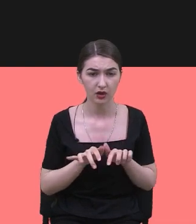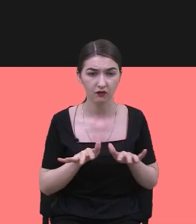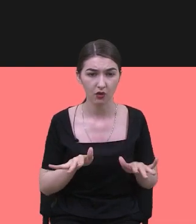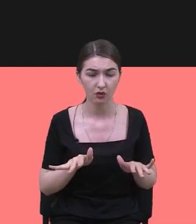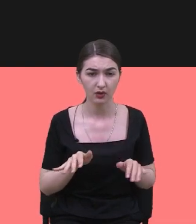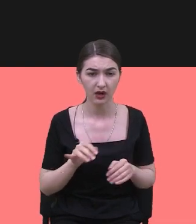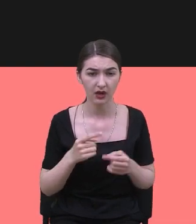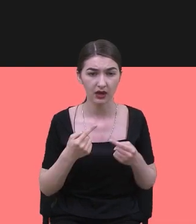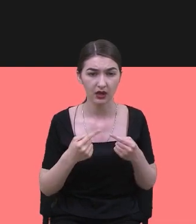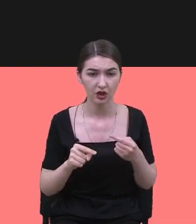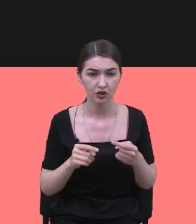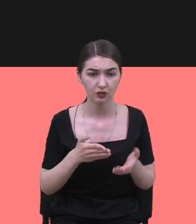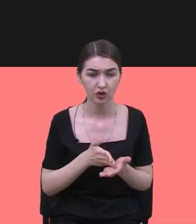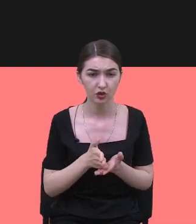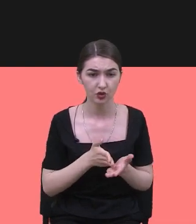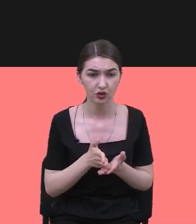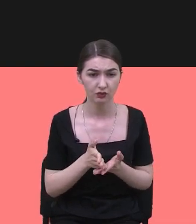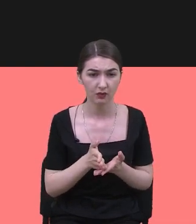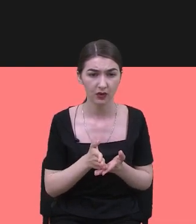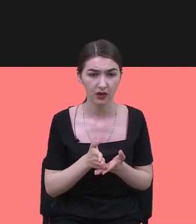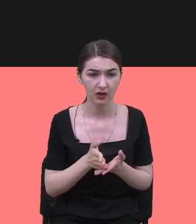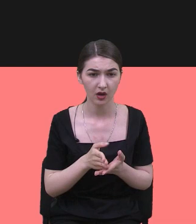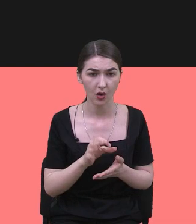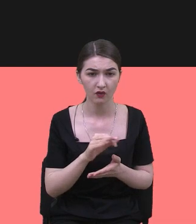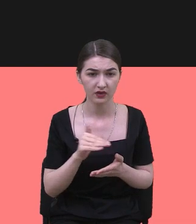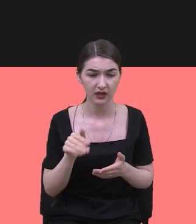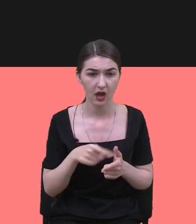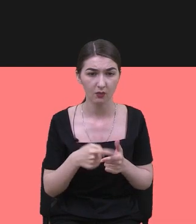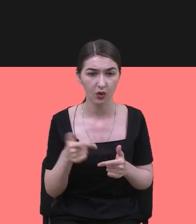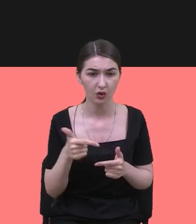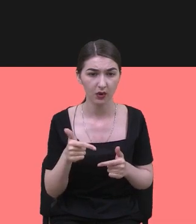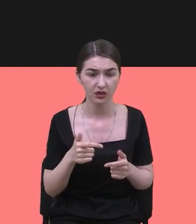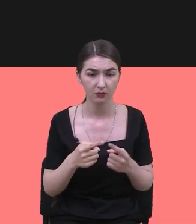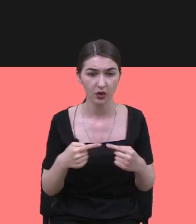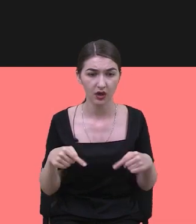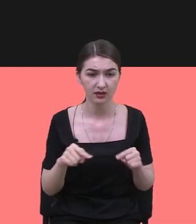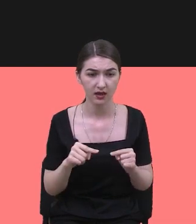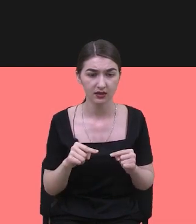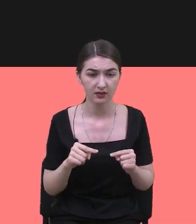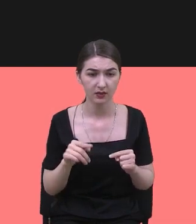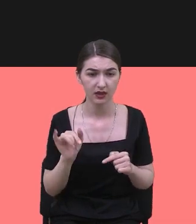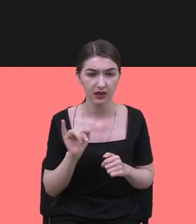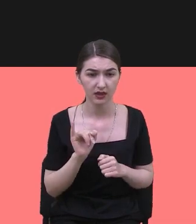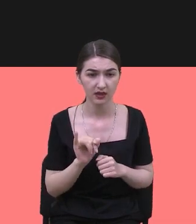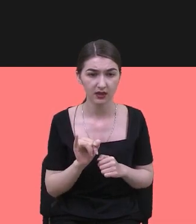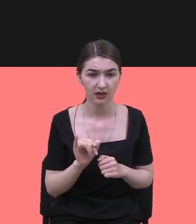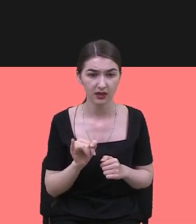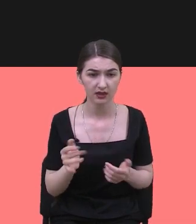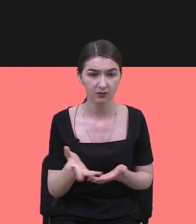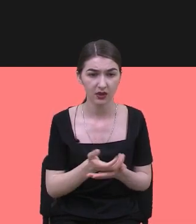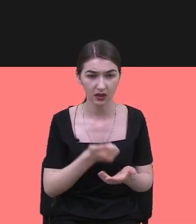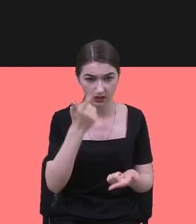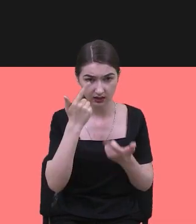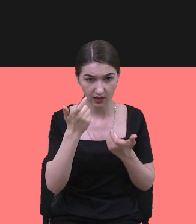about the use of our platform with other agencies and services